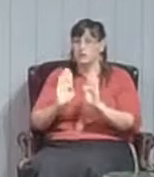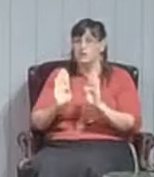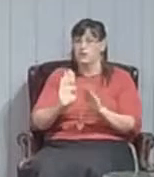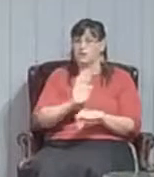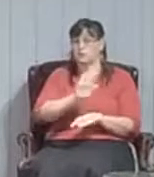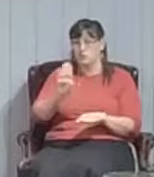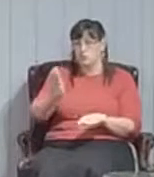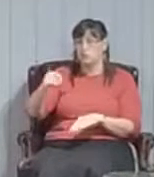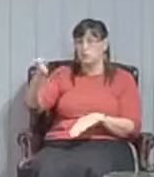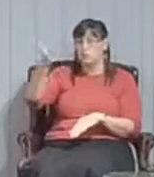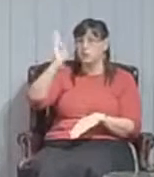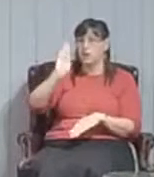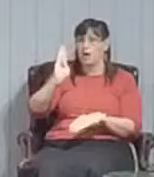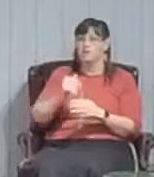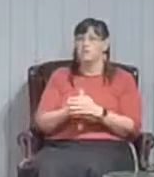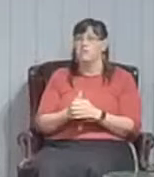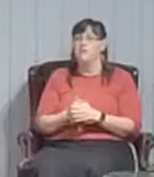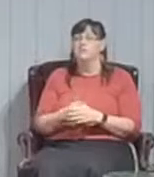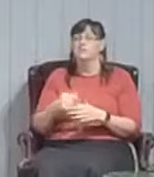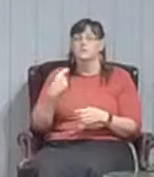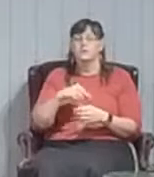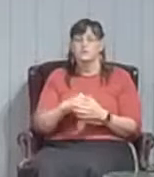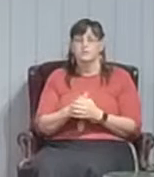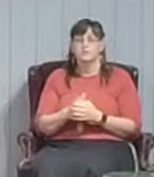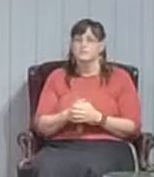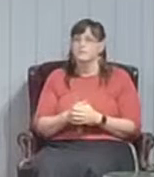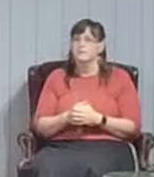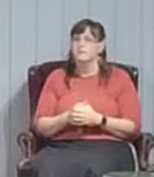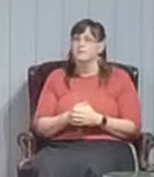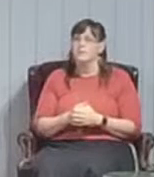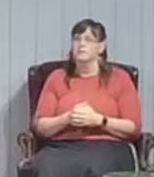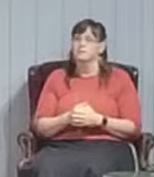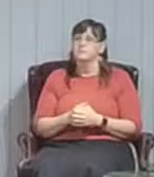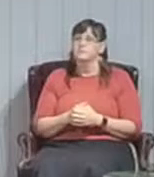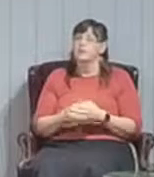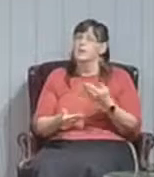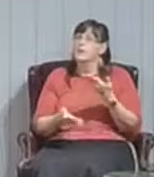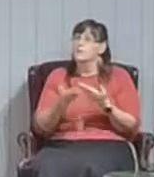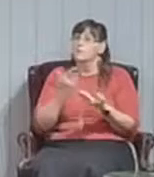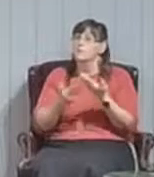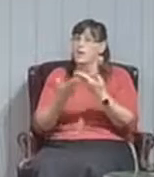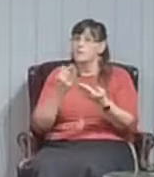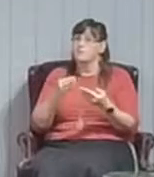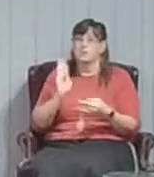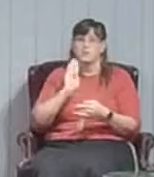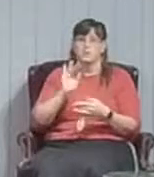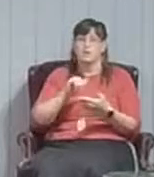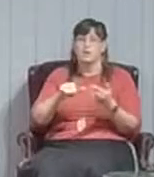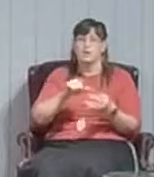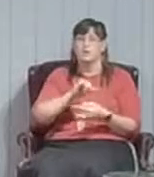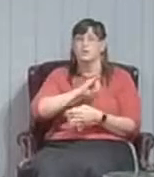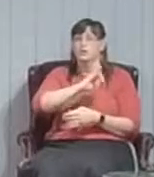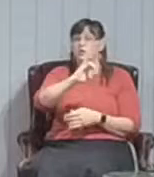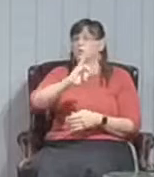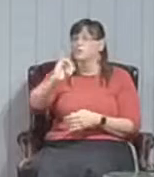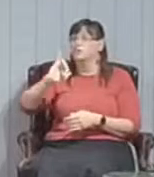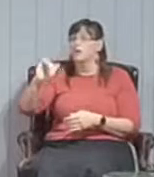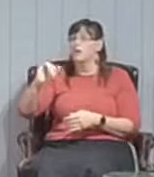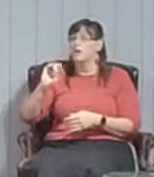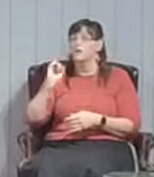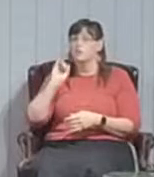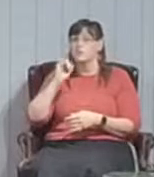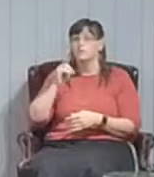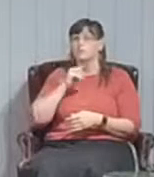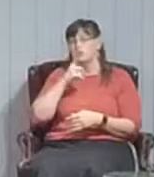We've been conquered and captured just like you. We've been removed from our homes just like you. You know, it might be that you and I would really like